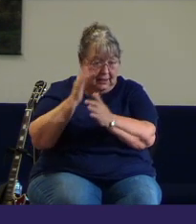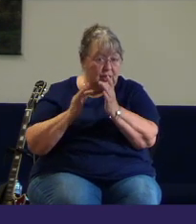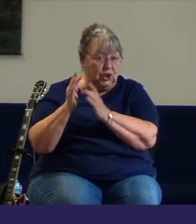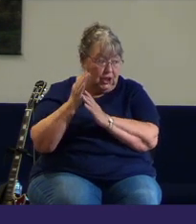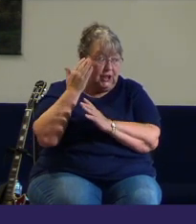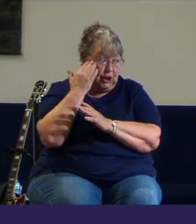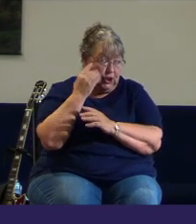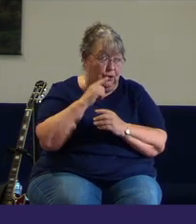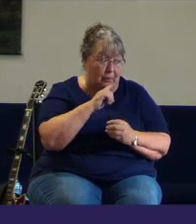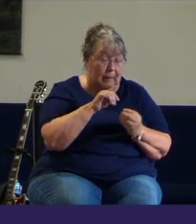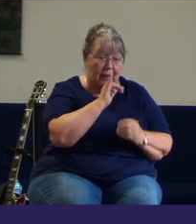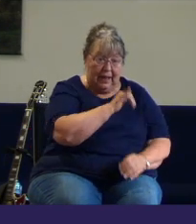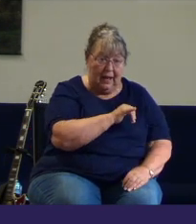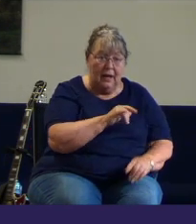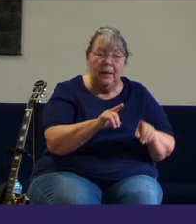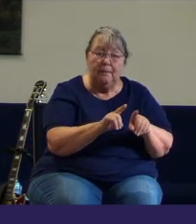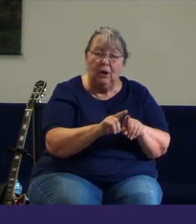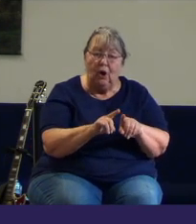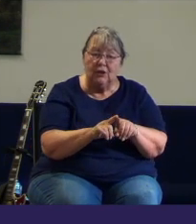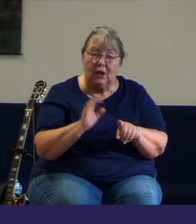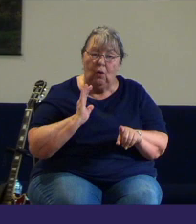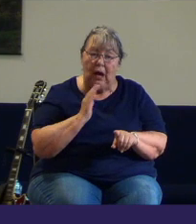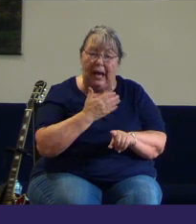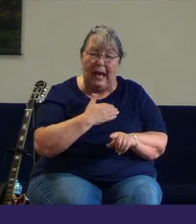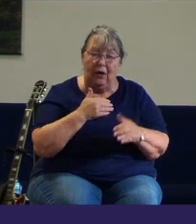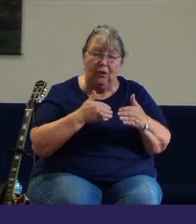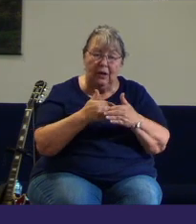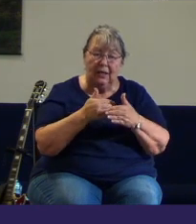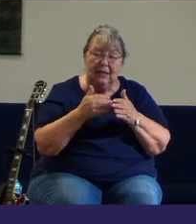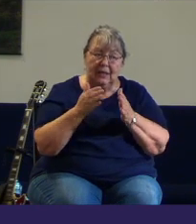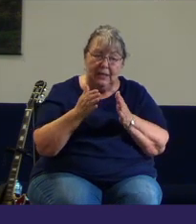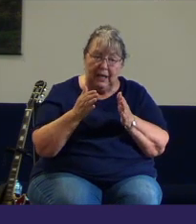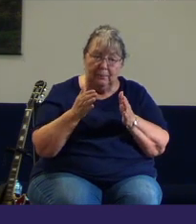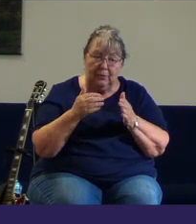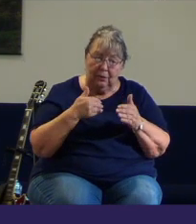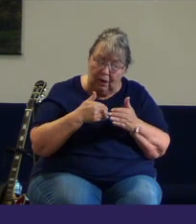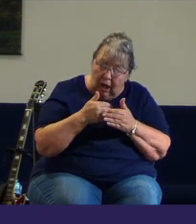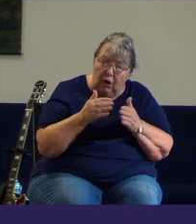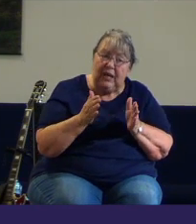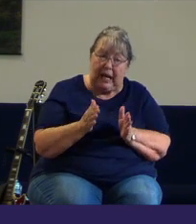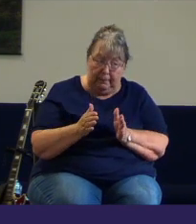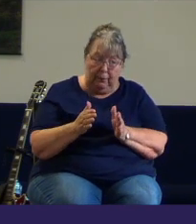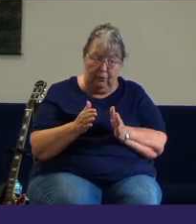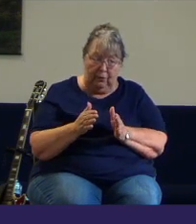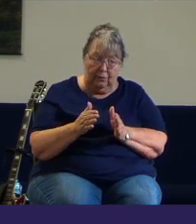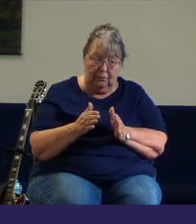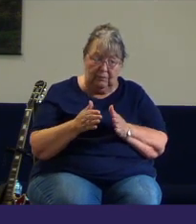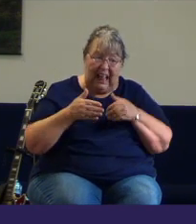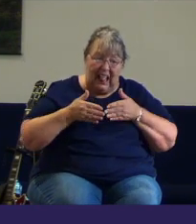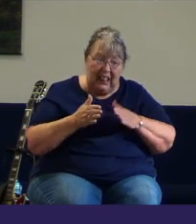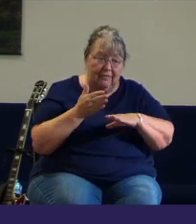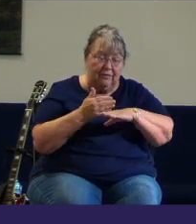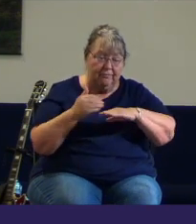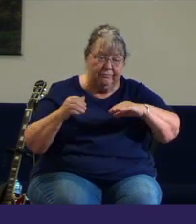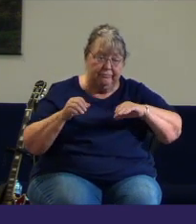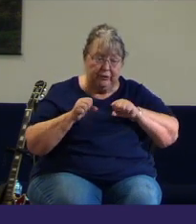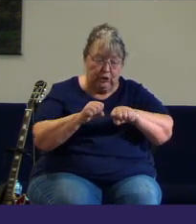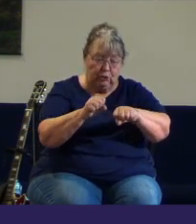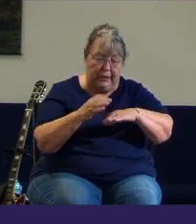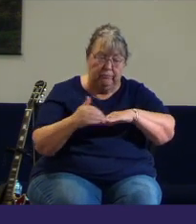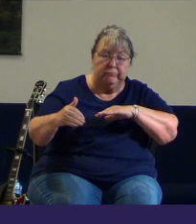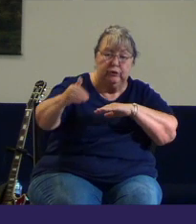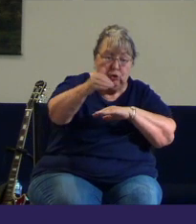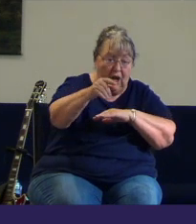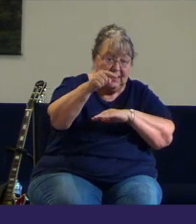But not only that, there's a need for our neighbors, right? There's a need for those who live across the street from us, who live next door to